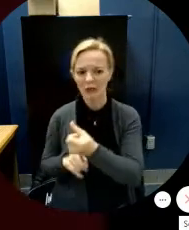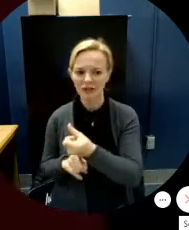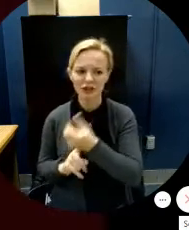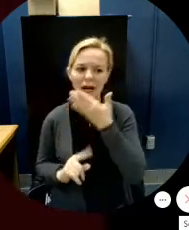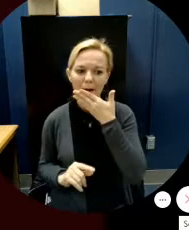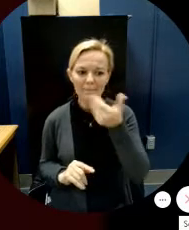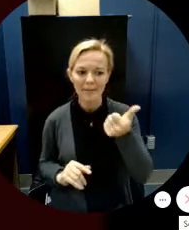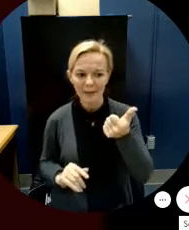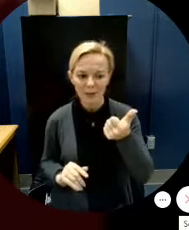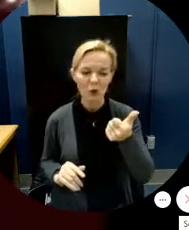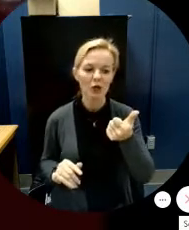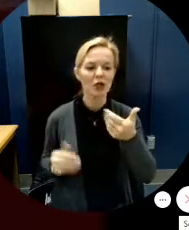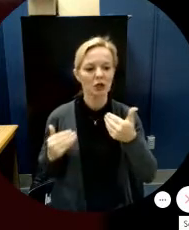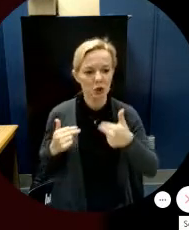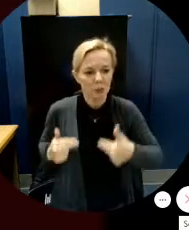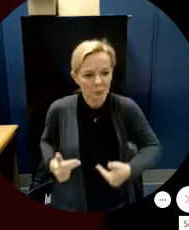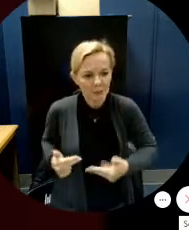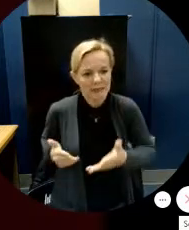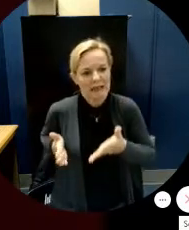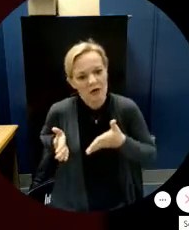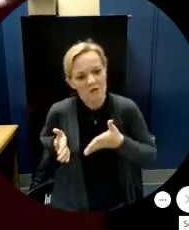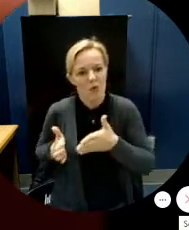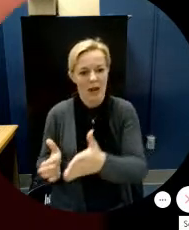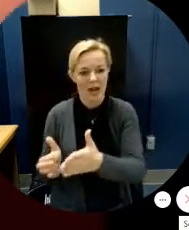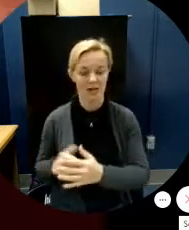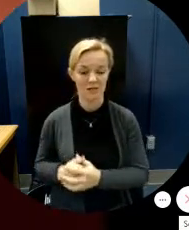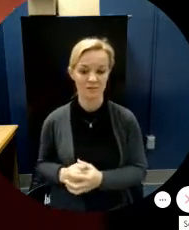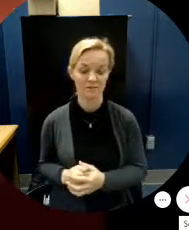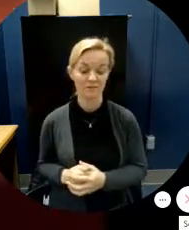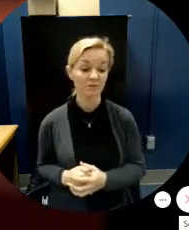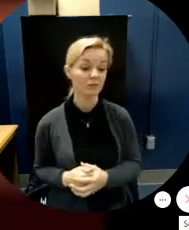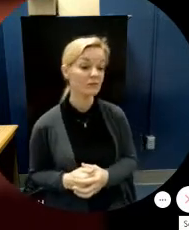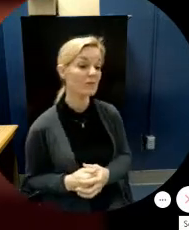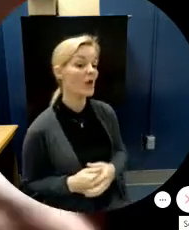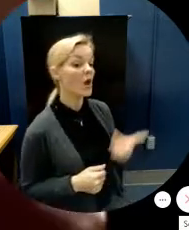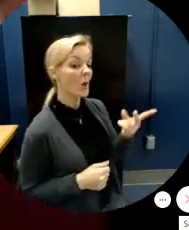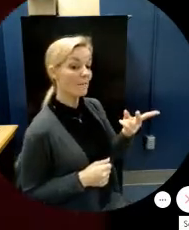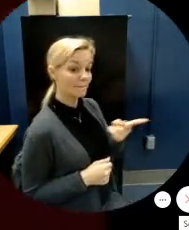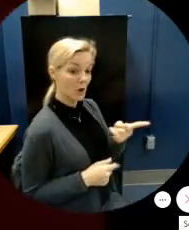of way. We're going to put in. Beverly and Richard will be given a blank-loaded revolver.